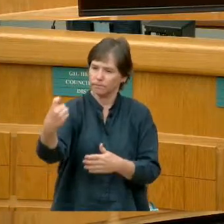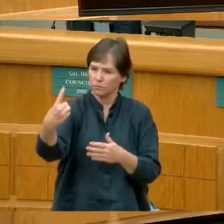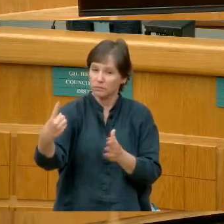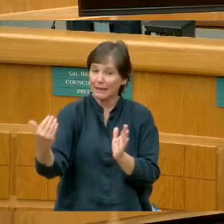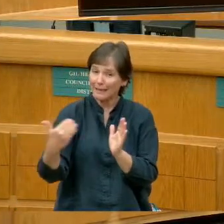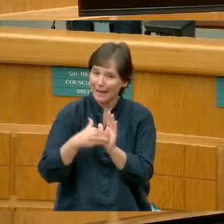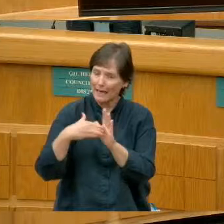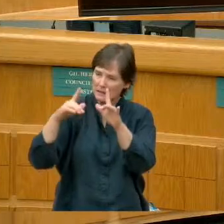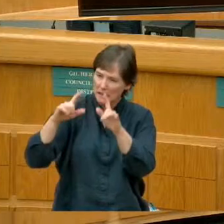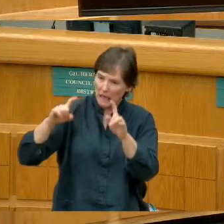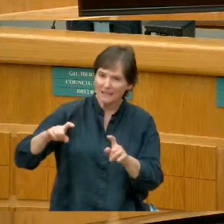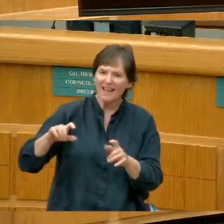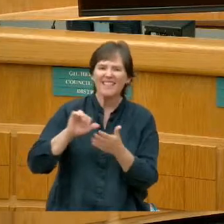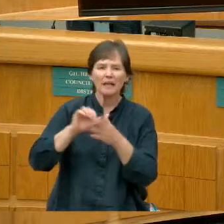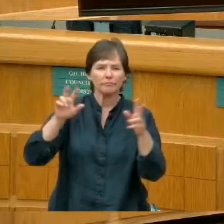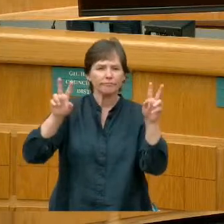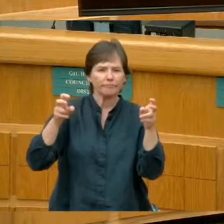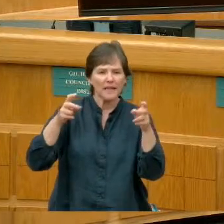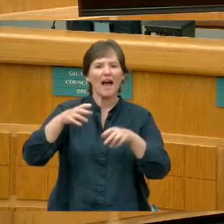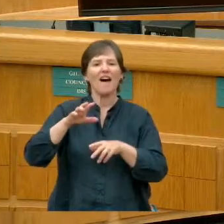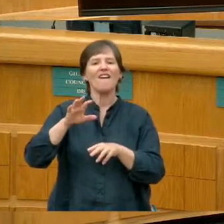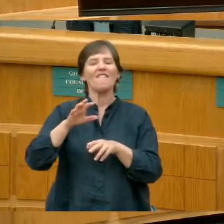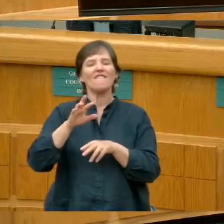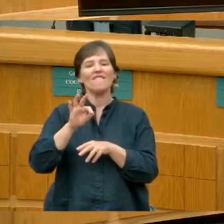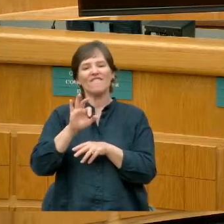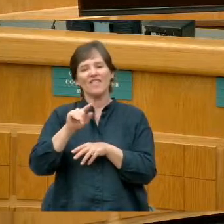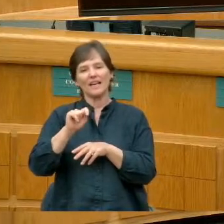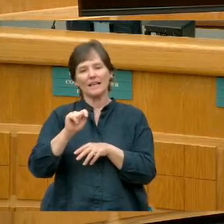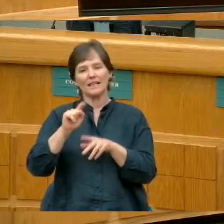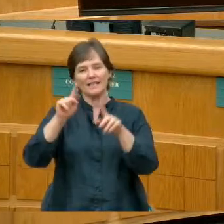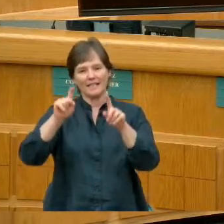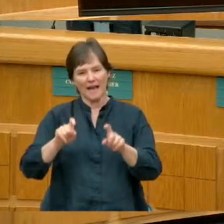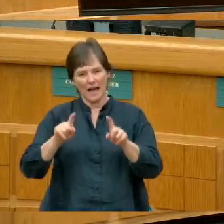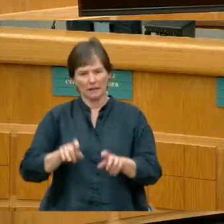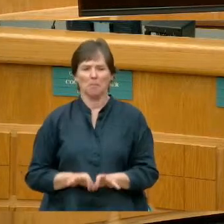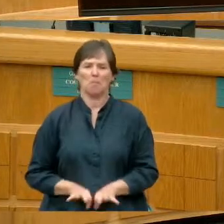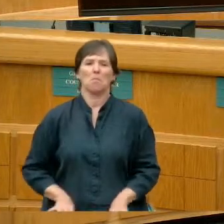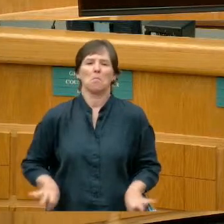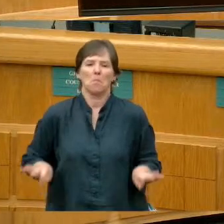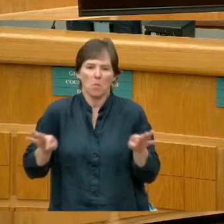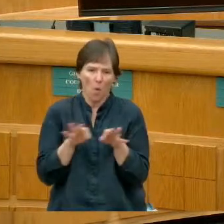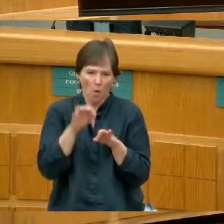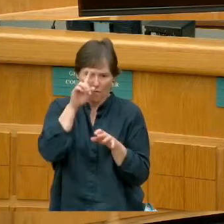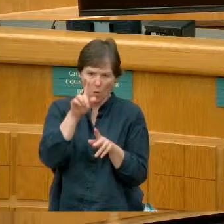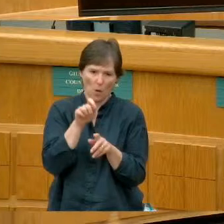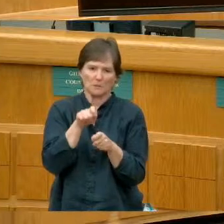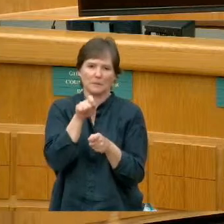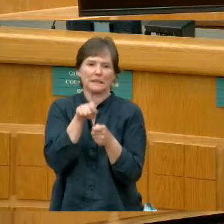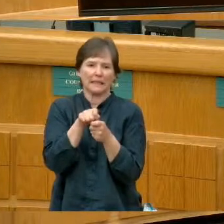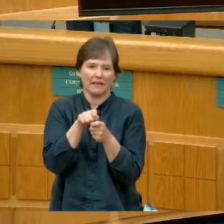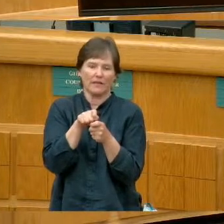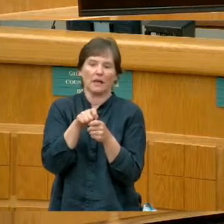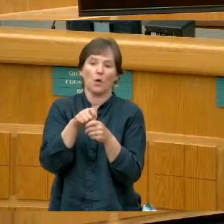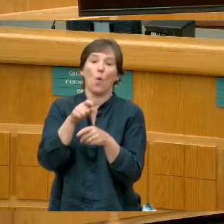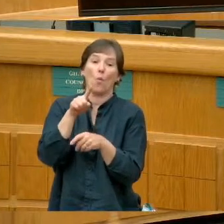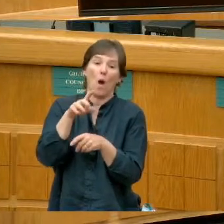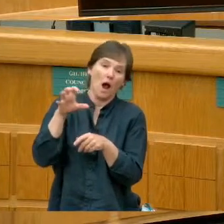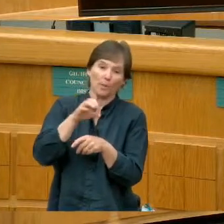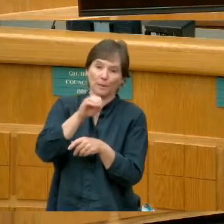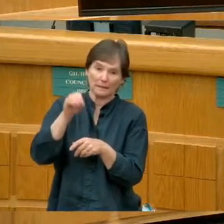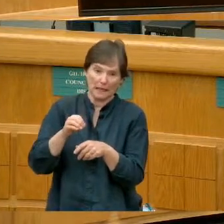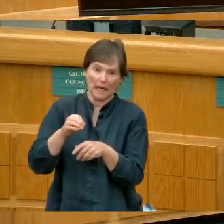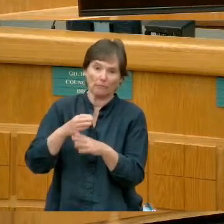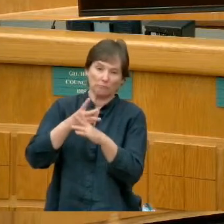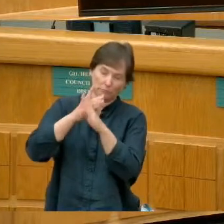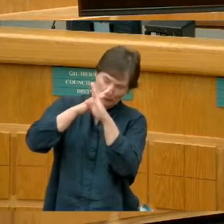that it's twofold. It's not just wear a mask and then you can congregate close to people. It's kind of like when